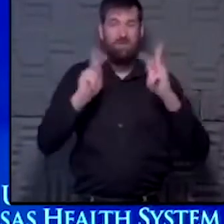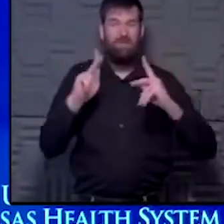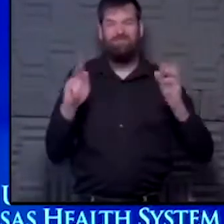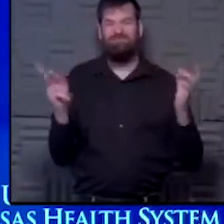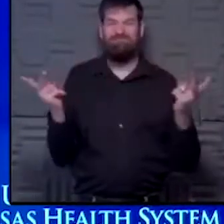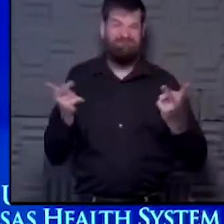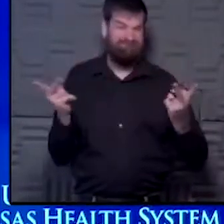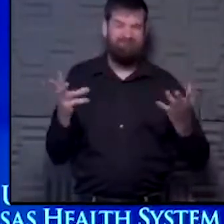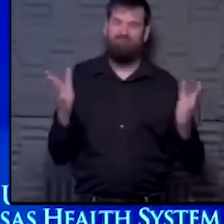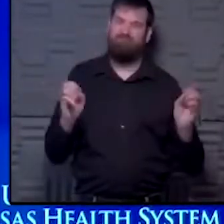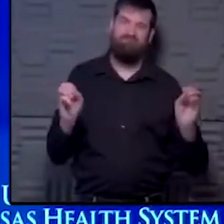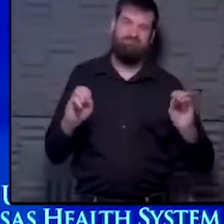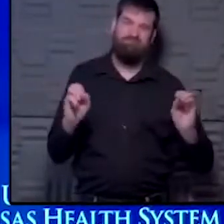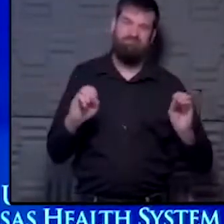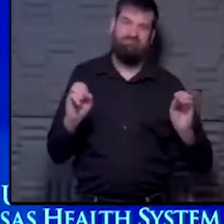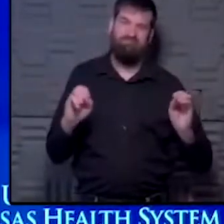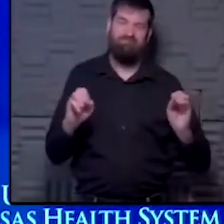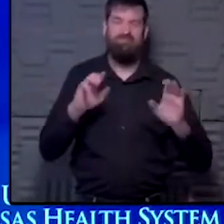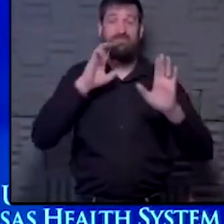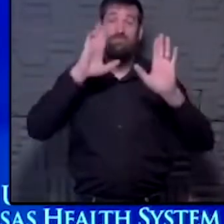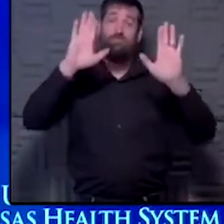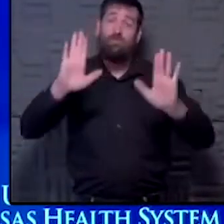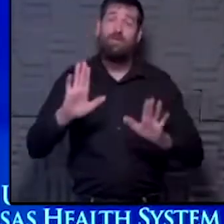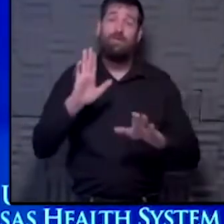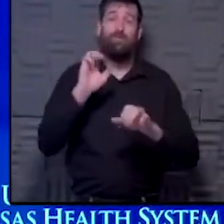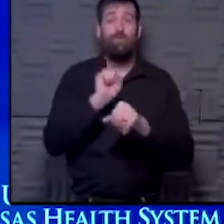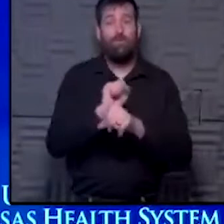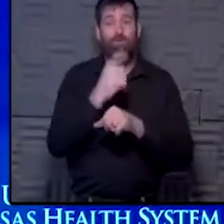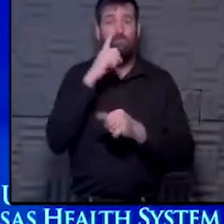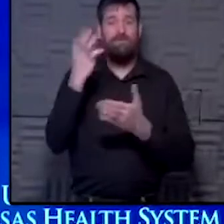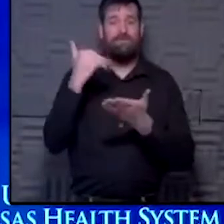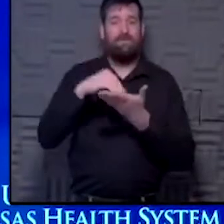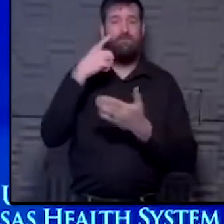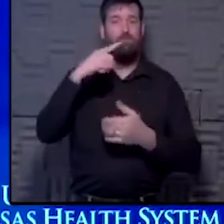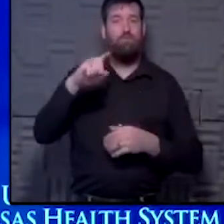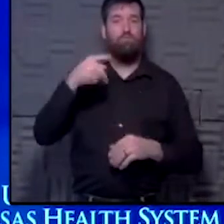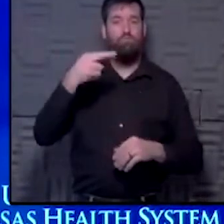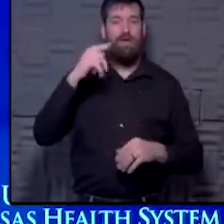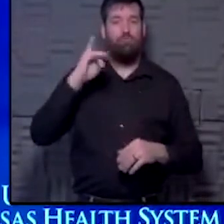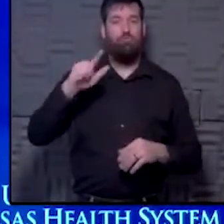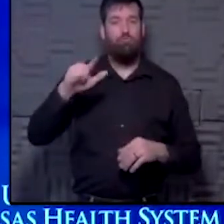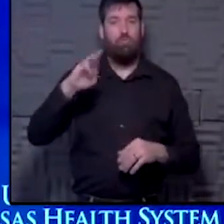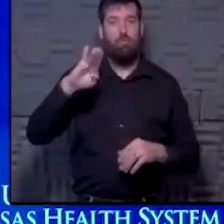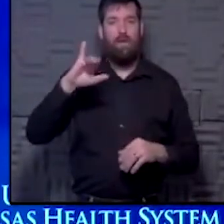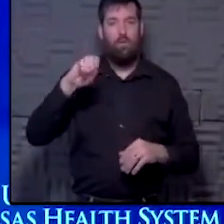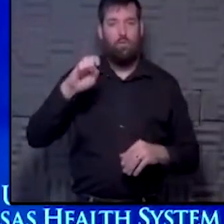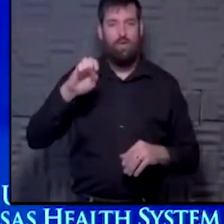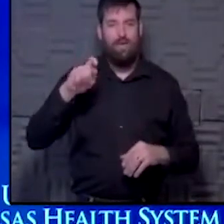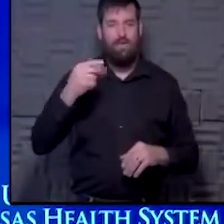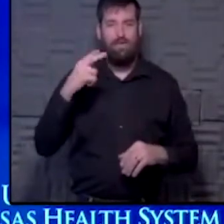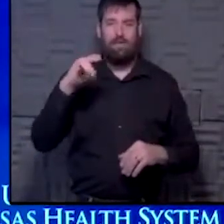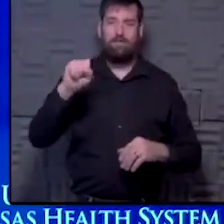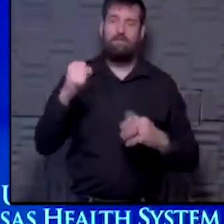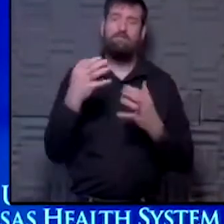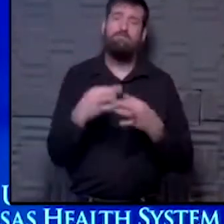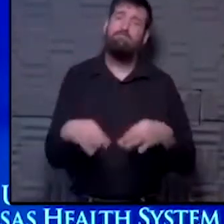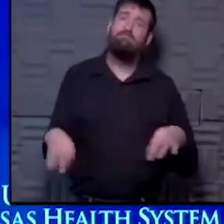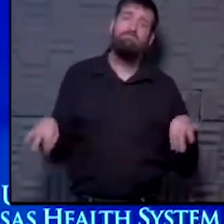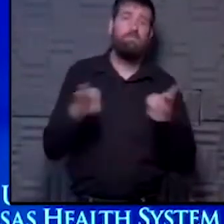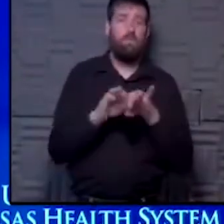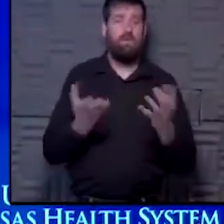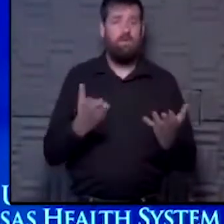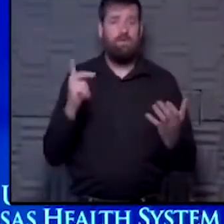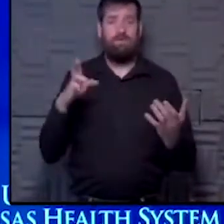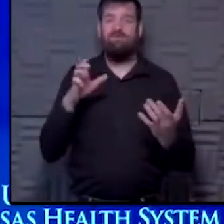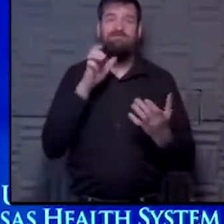earth than these two people. And the great work that the Center for Practical Bioethics does is a gem here in Kansas City. I don't know that they